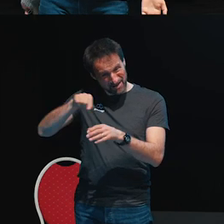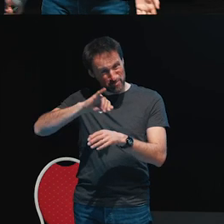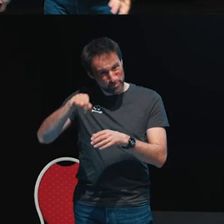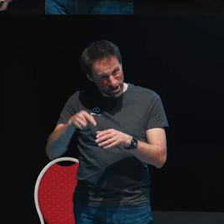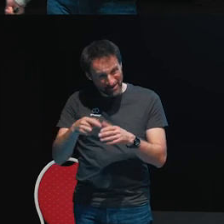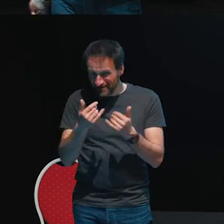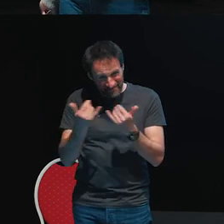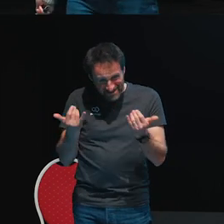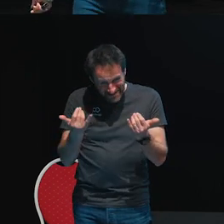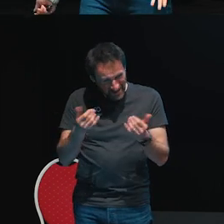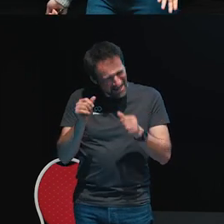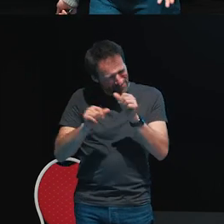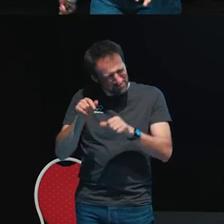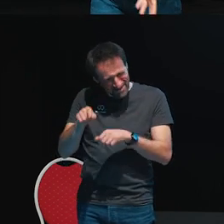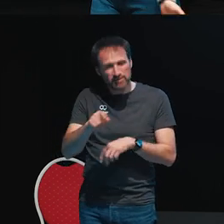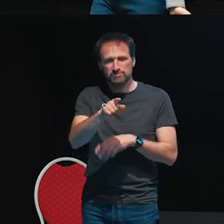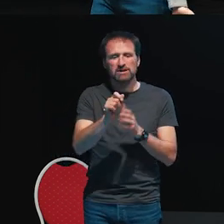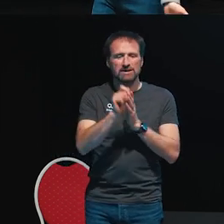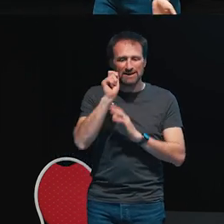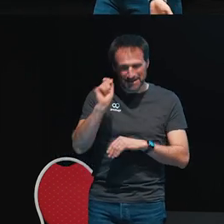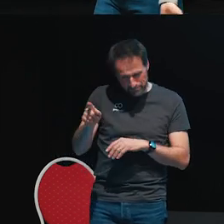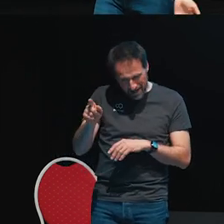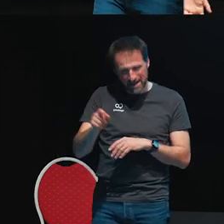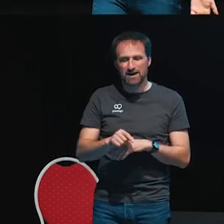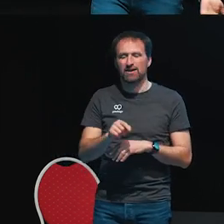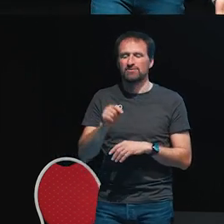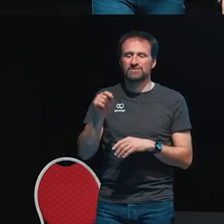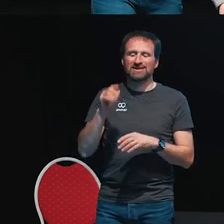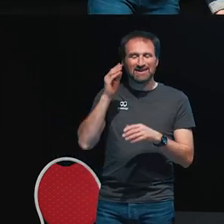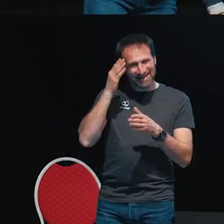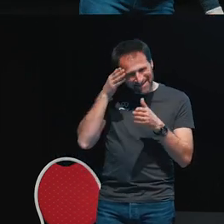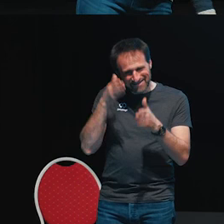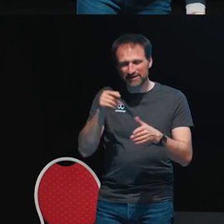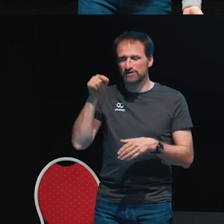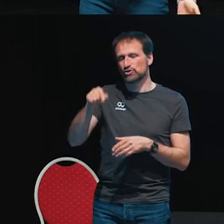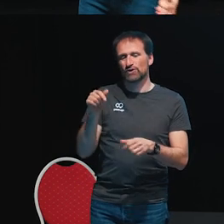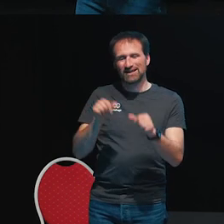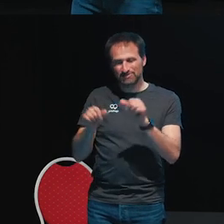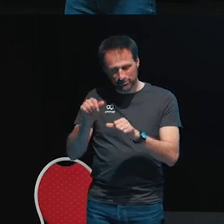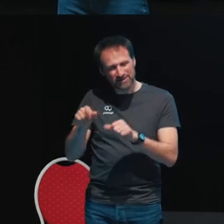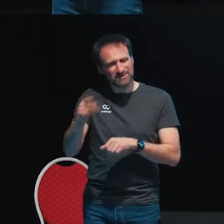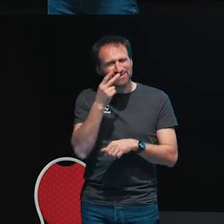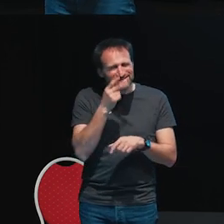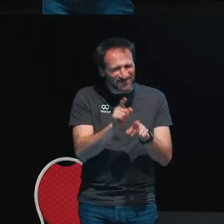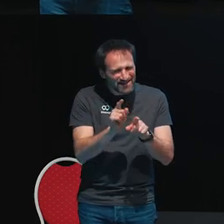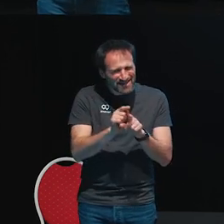over email called intent to experiment. It looks a lot like intent to implement, but